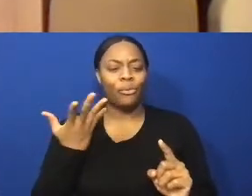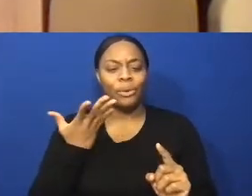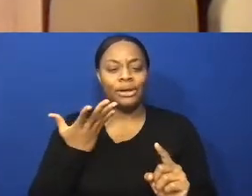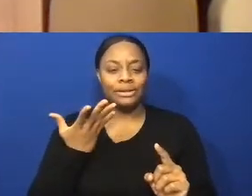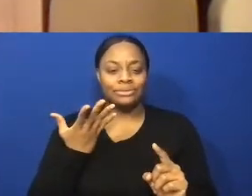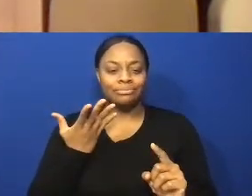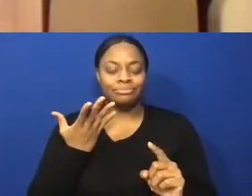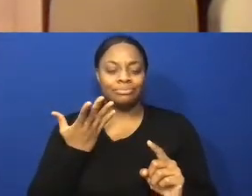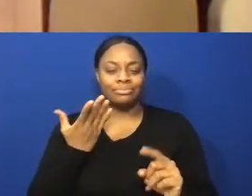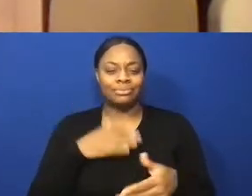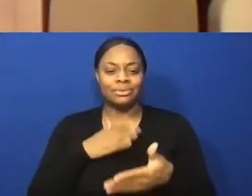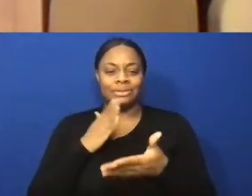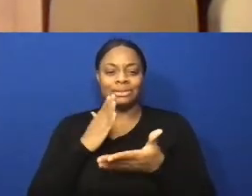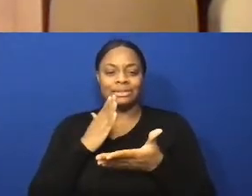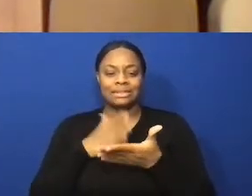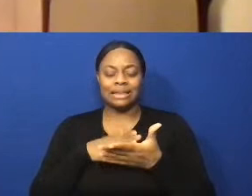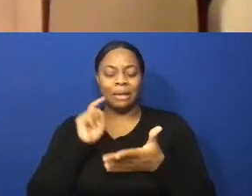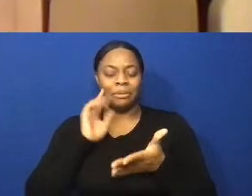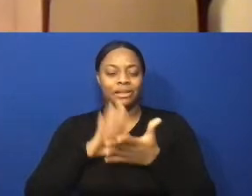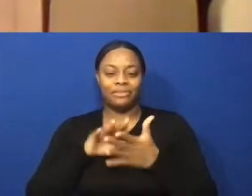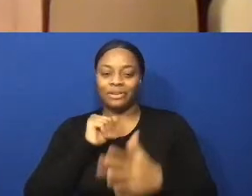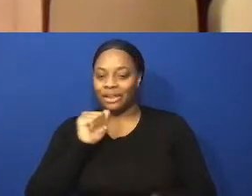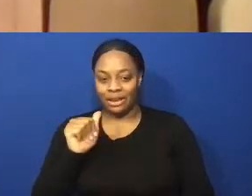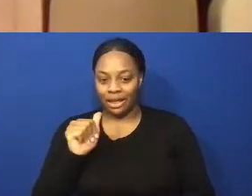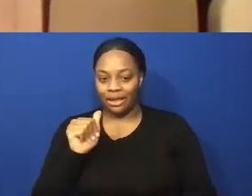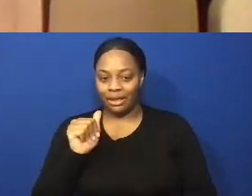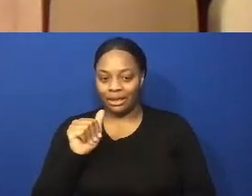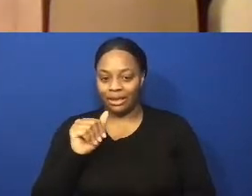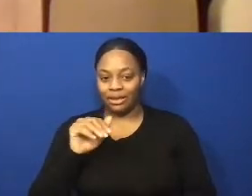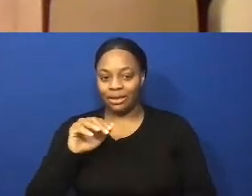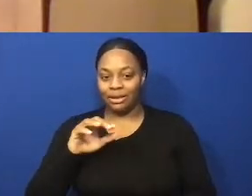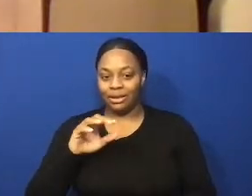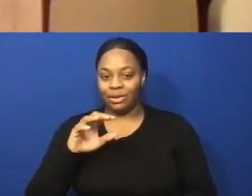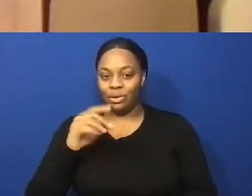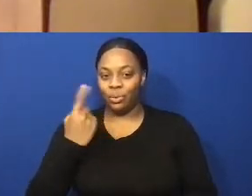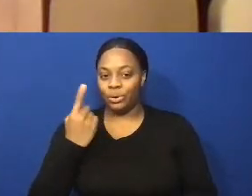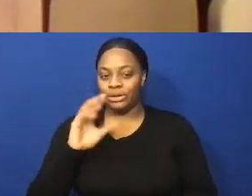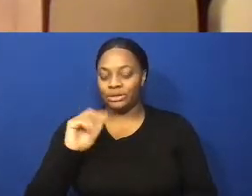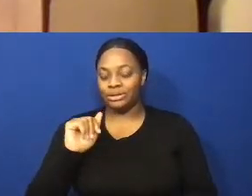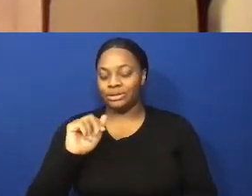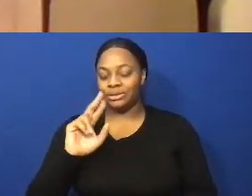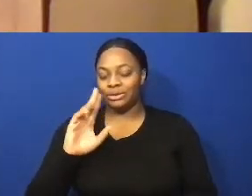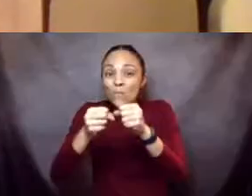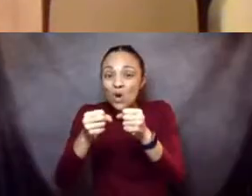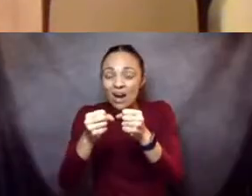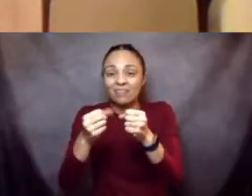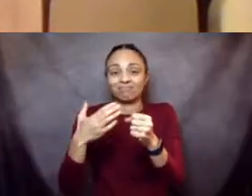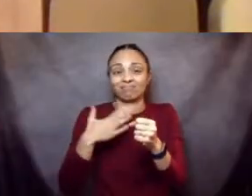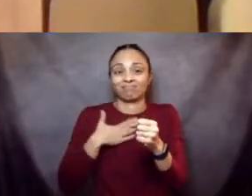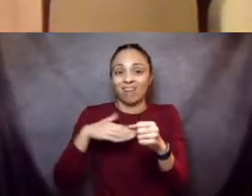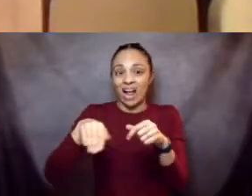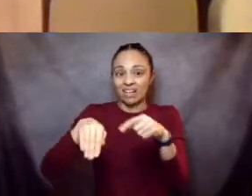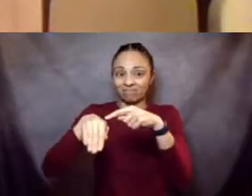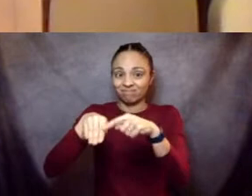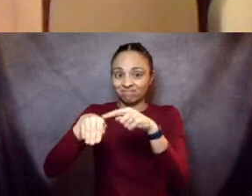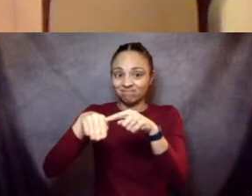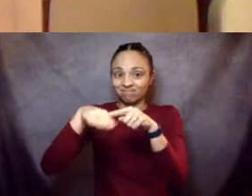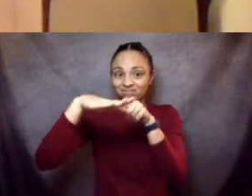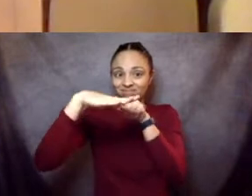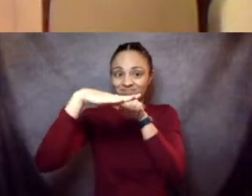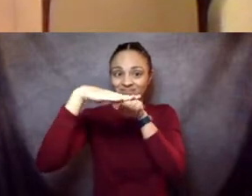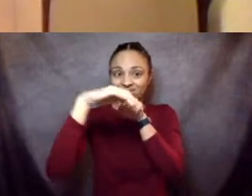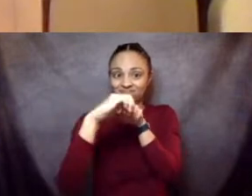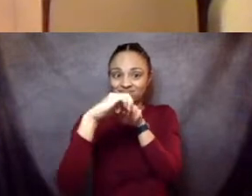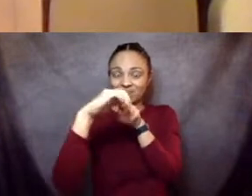break, believe it or not, one's arches and reset them. And my mother, of course,